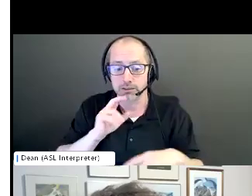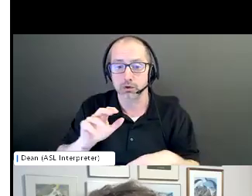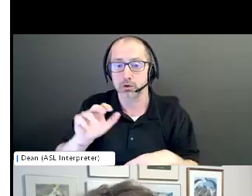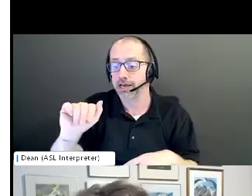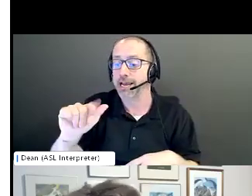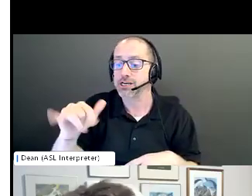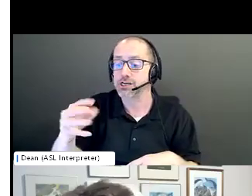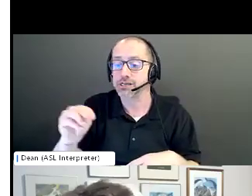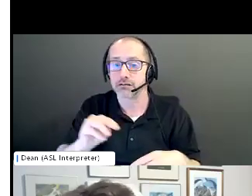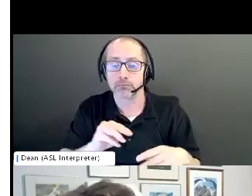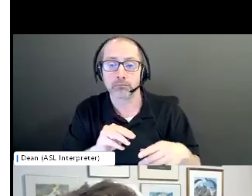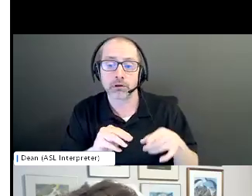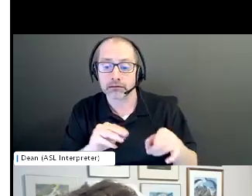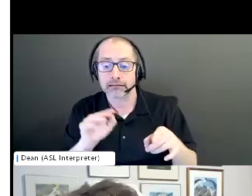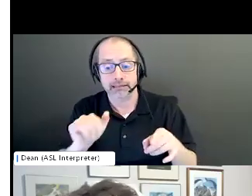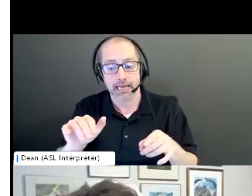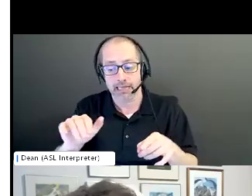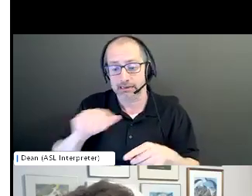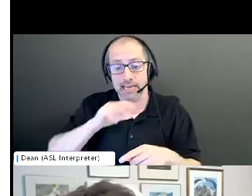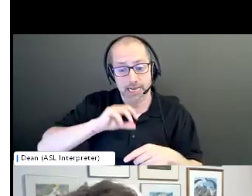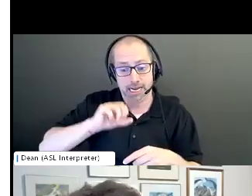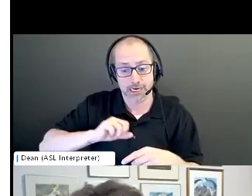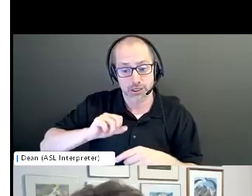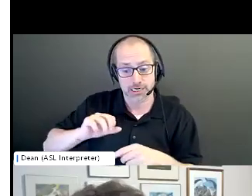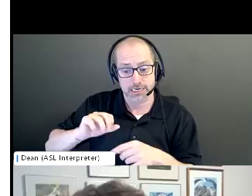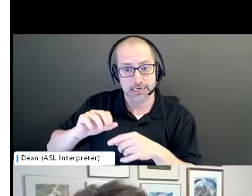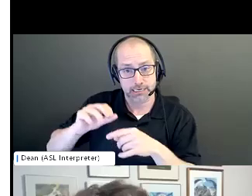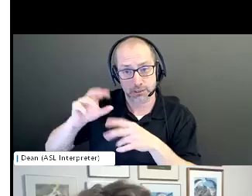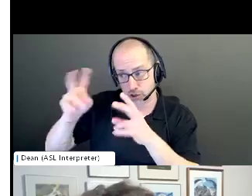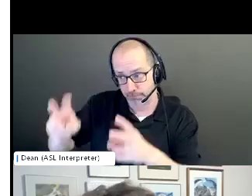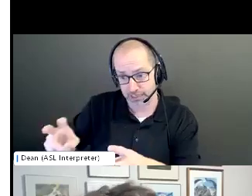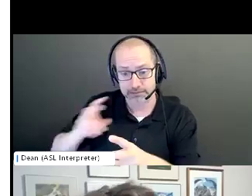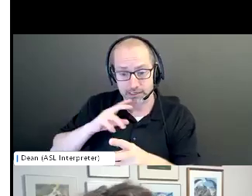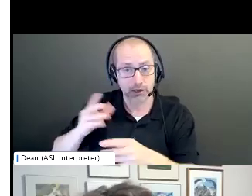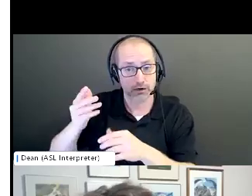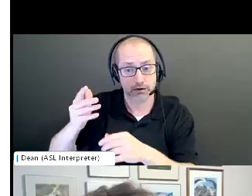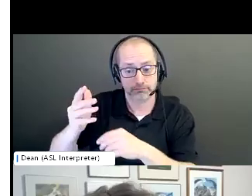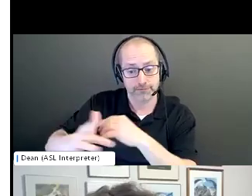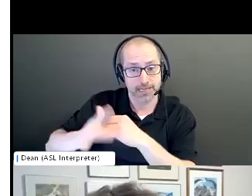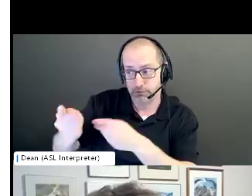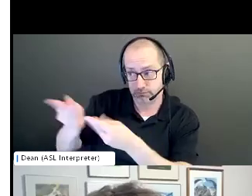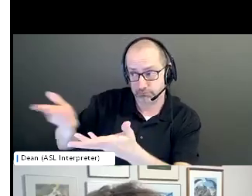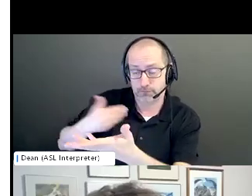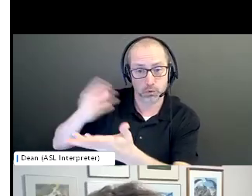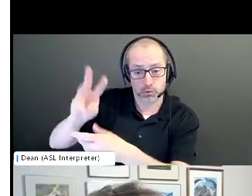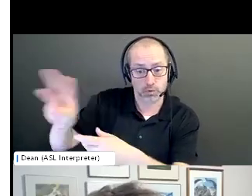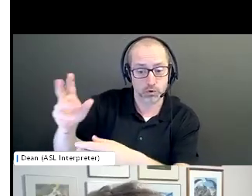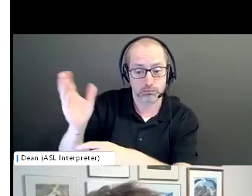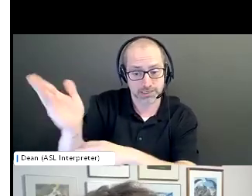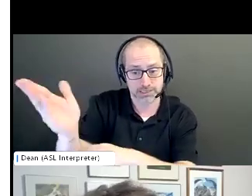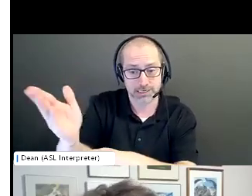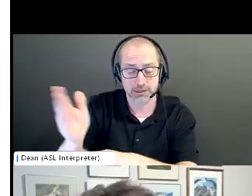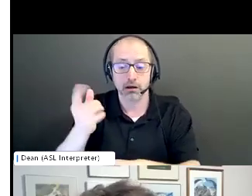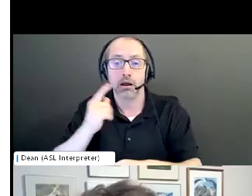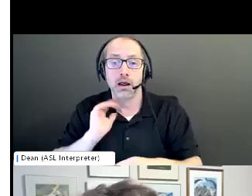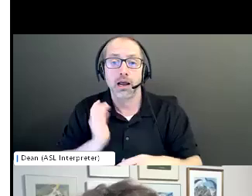series, which are talks that we prepared that are available for presentation. Our main focus now, however, in